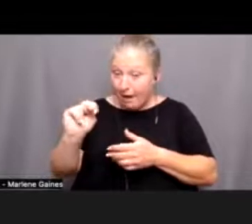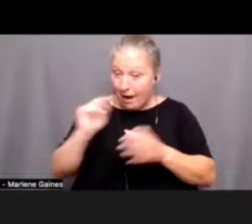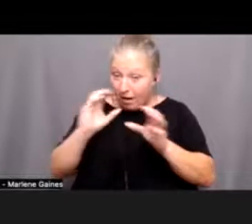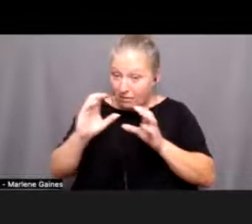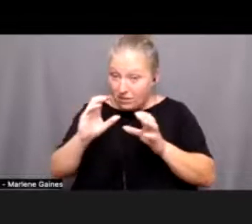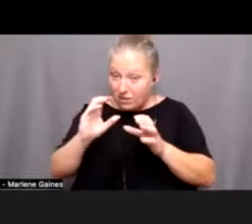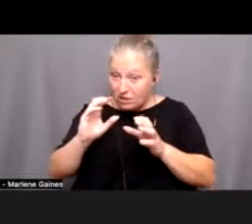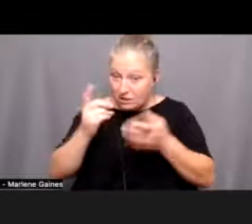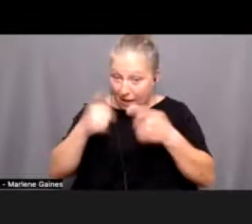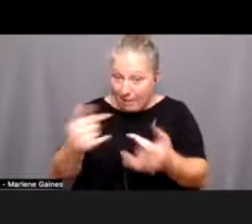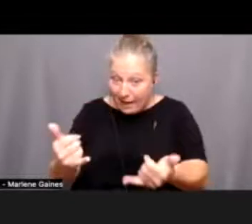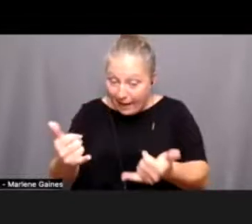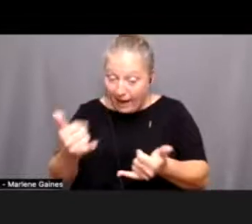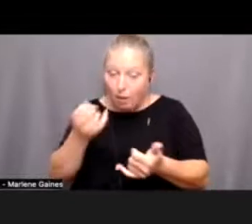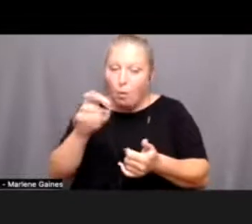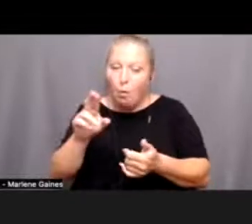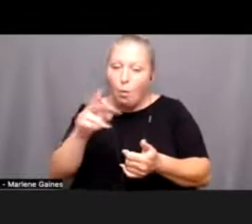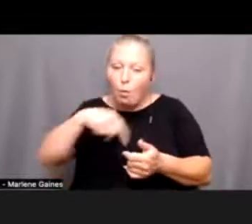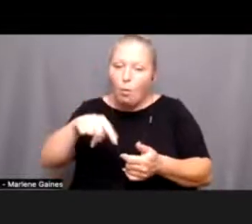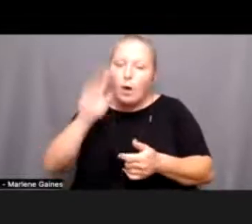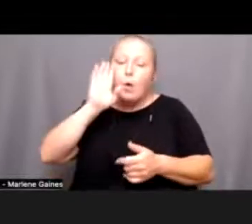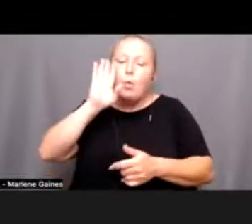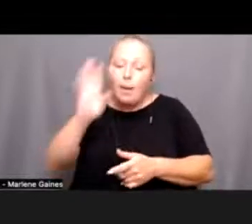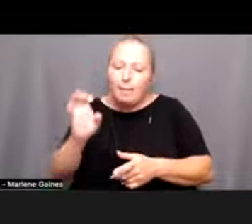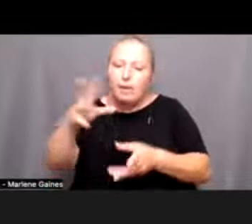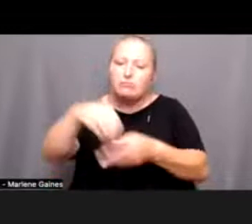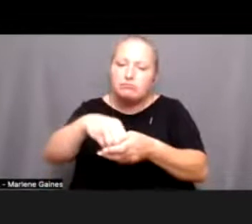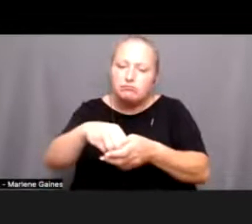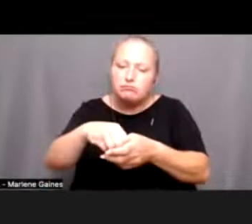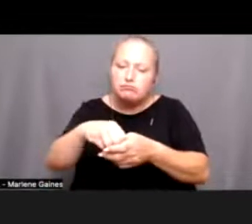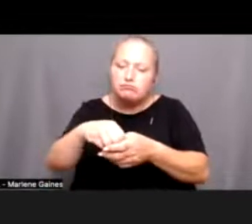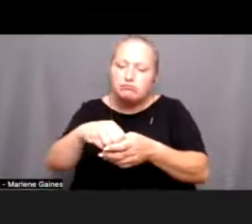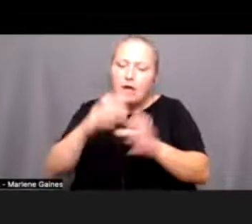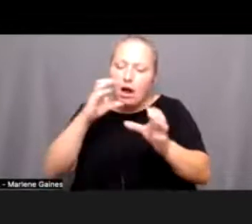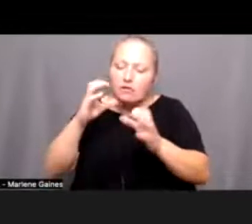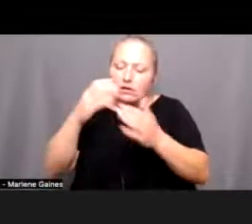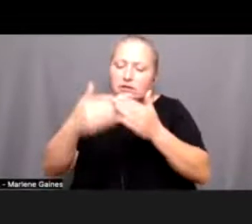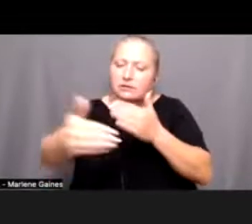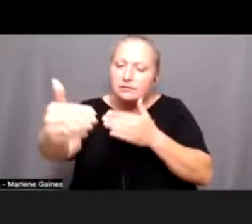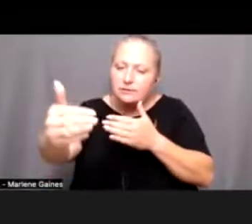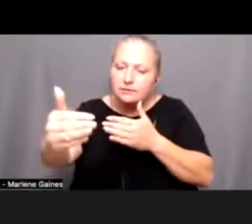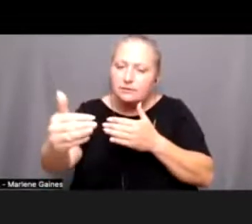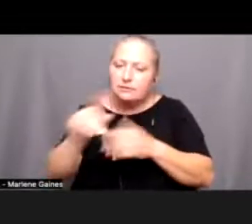conversations that are happening now, or that's something that will be a part of the conversations that are happening moving forward.